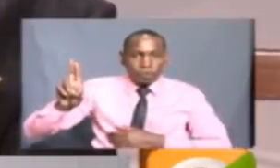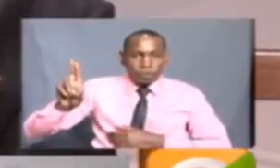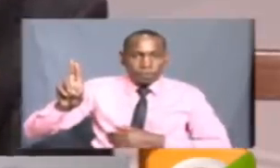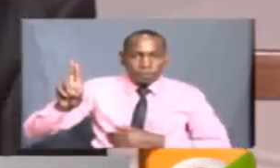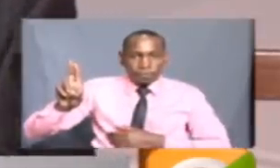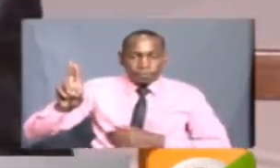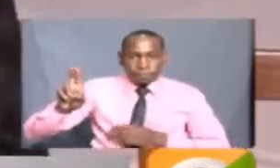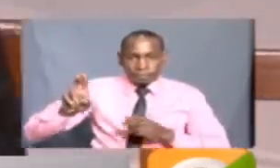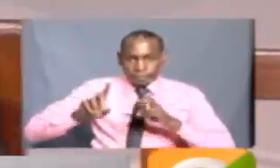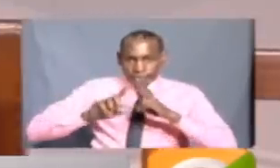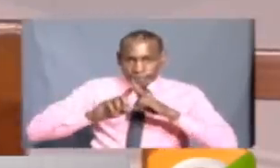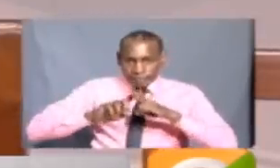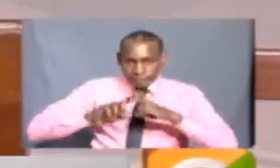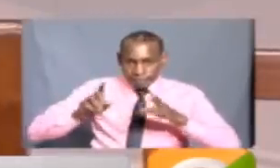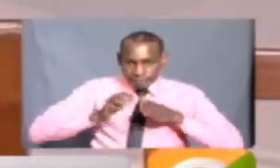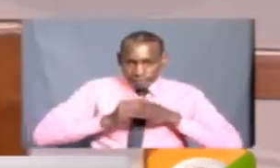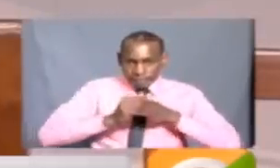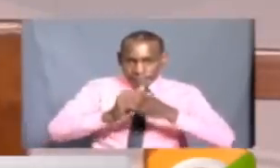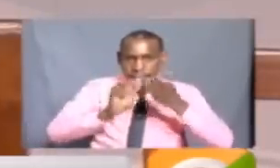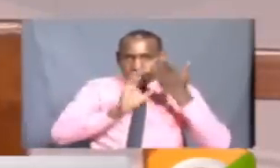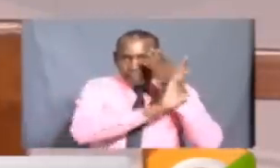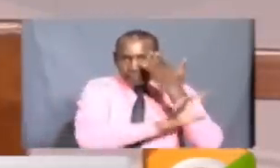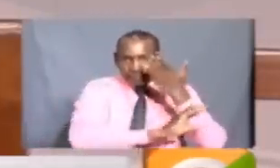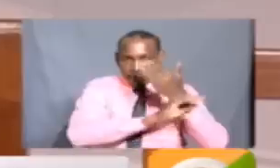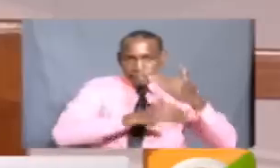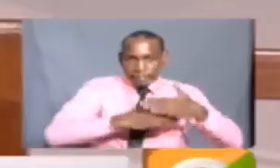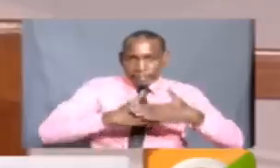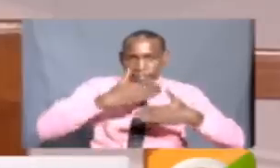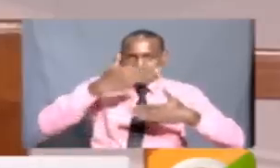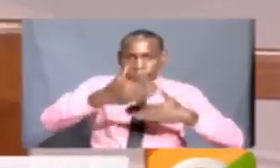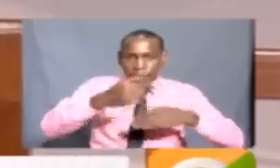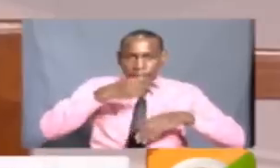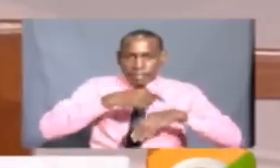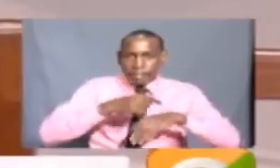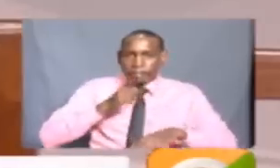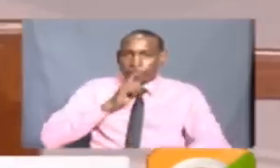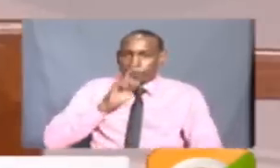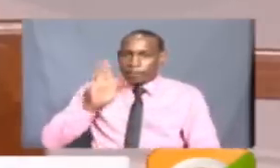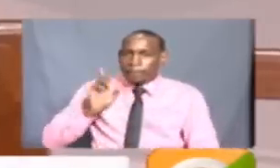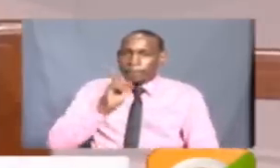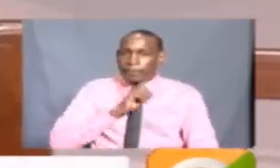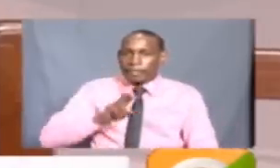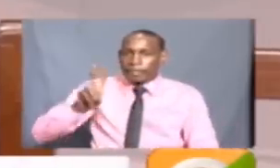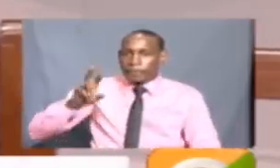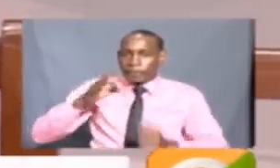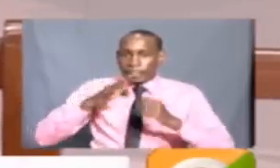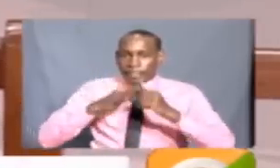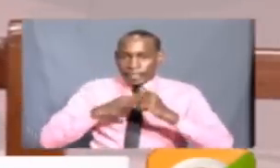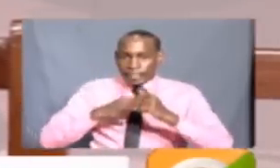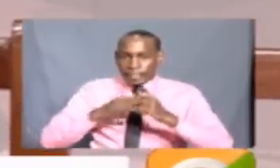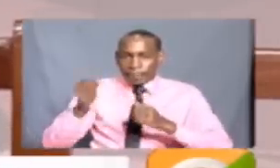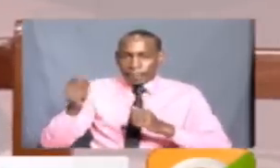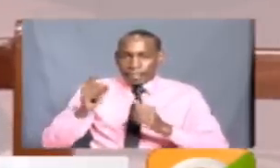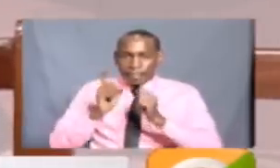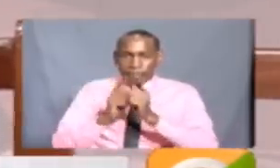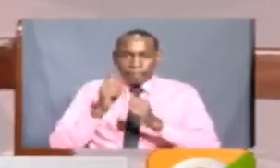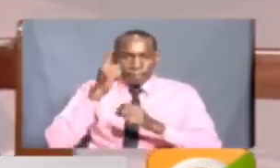to start moving this country forward. When he was sworn in on the 28th of